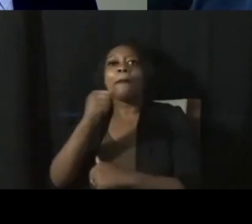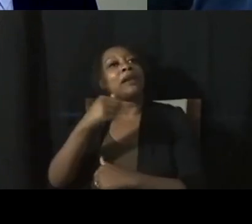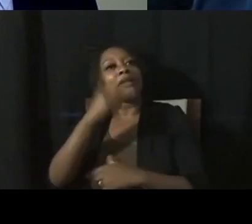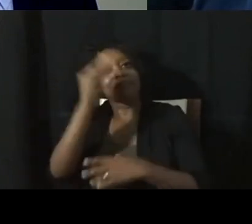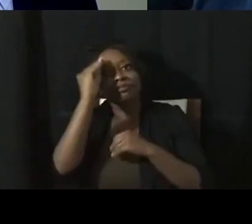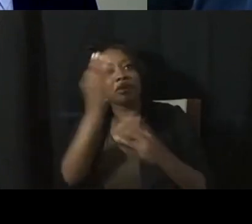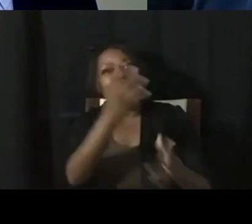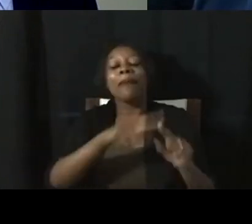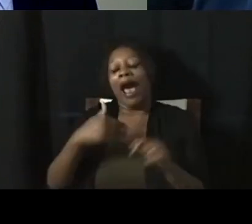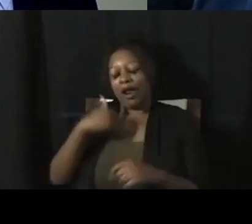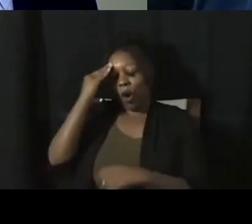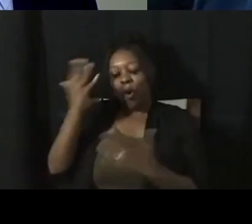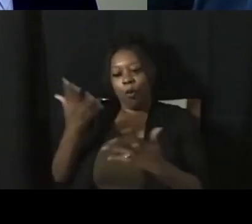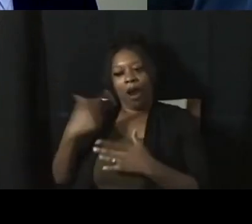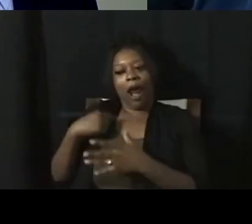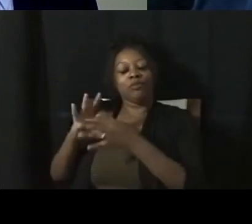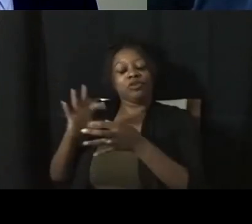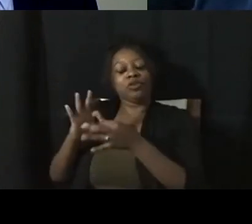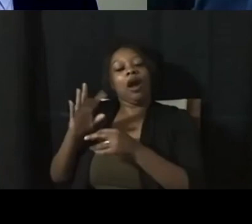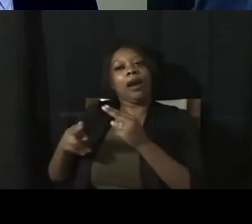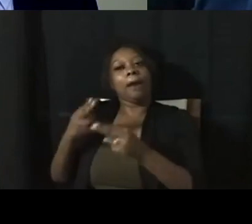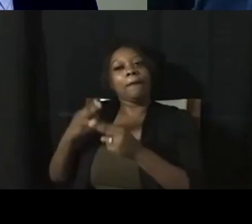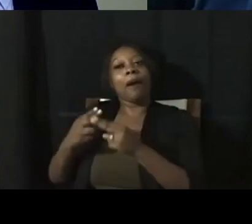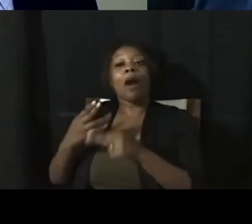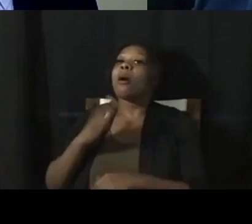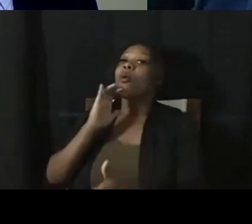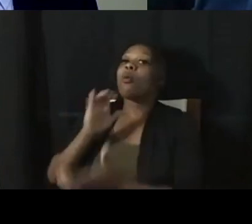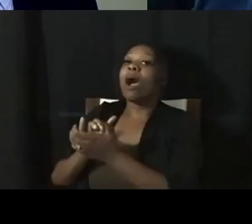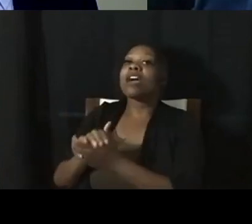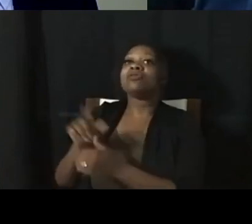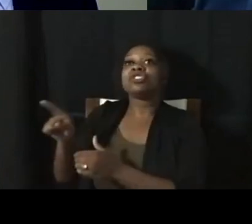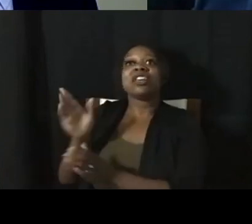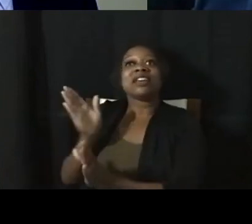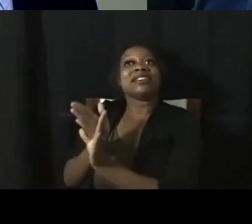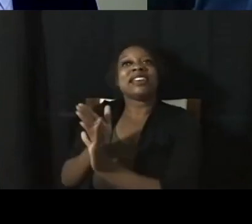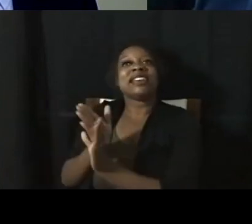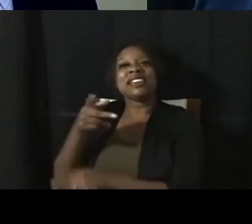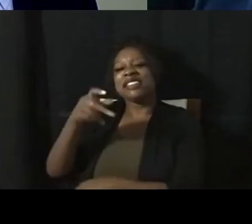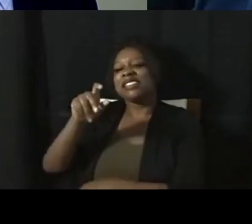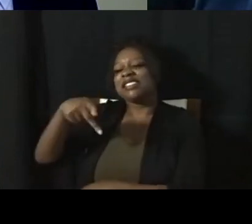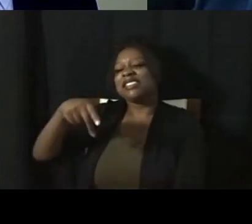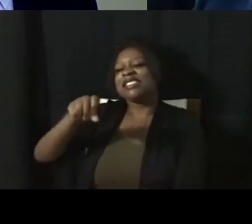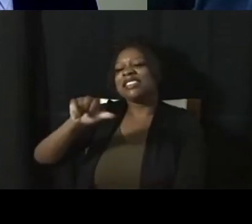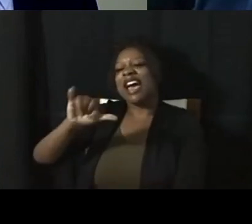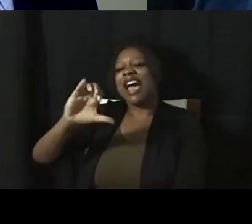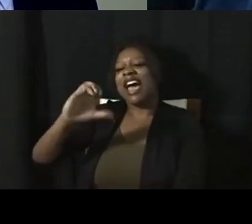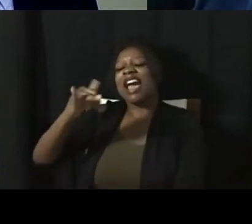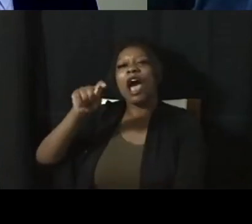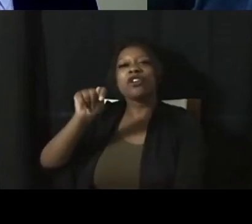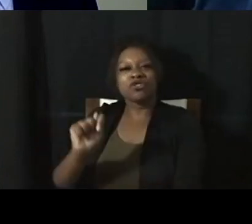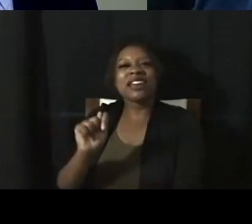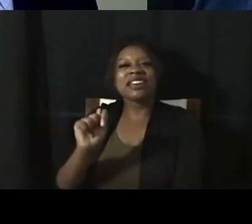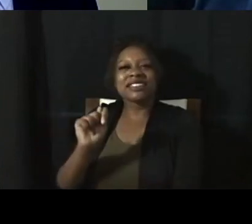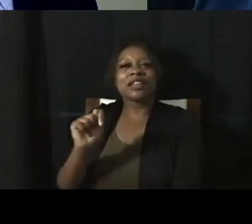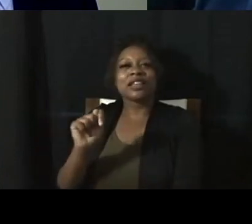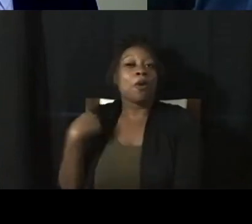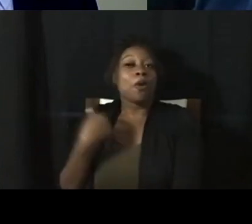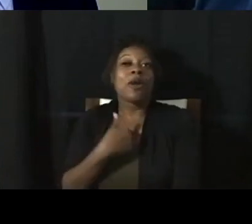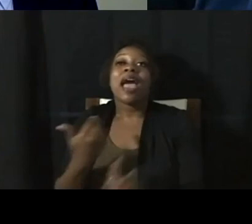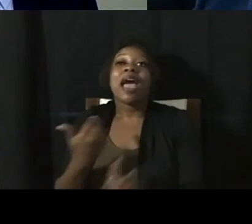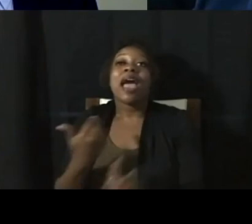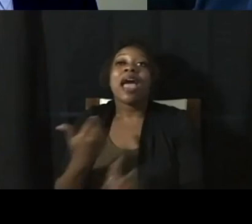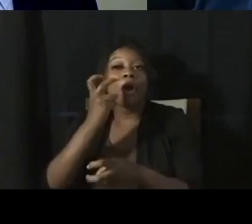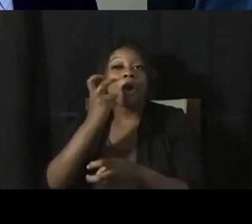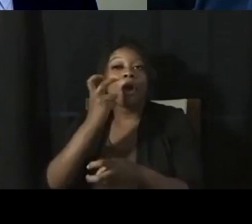is a psychiatrist, board certified in child psychiatry and adult psychiatry, and we have a hard time getting accommodations, even